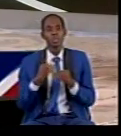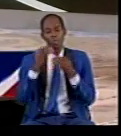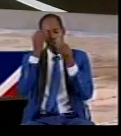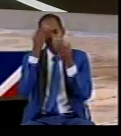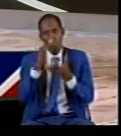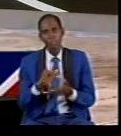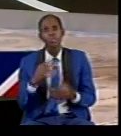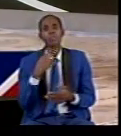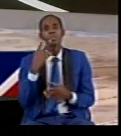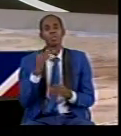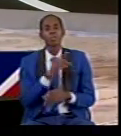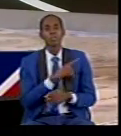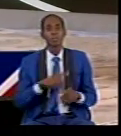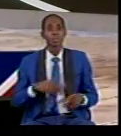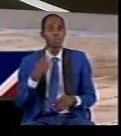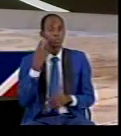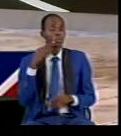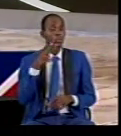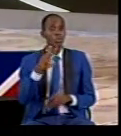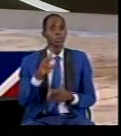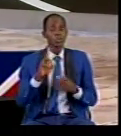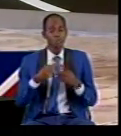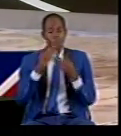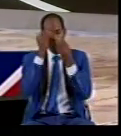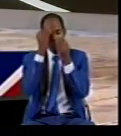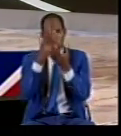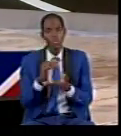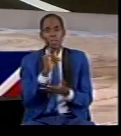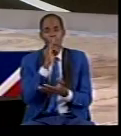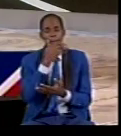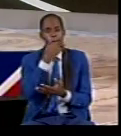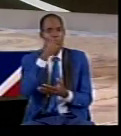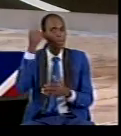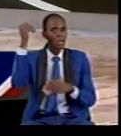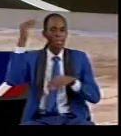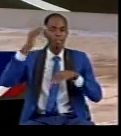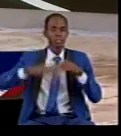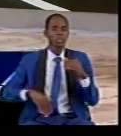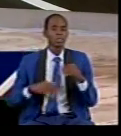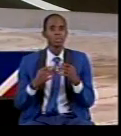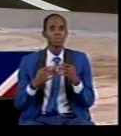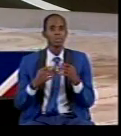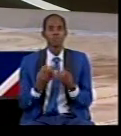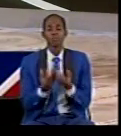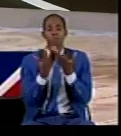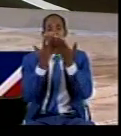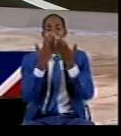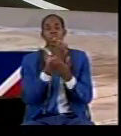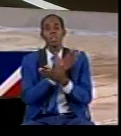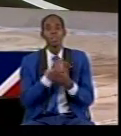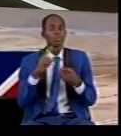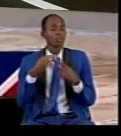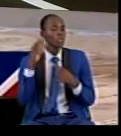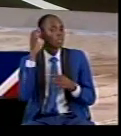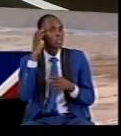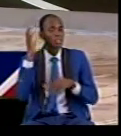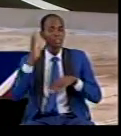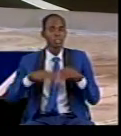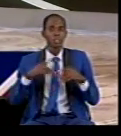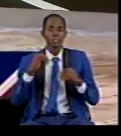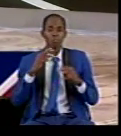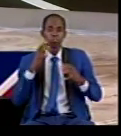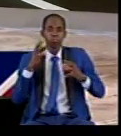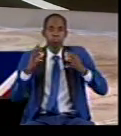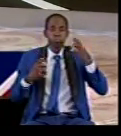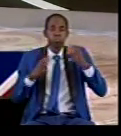to obey is better than sacrifice, and to hearken than the fat of rams." Look at